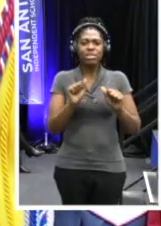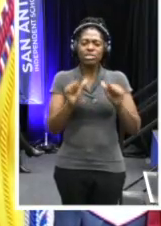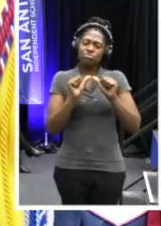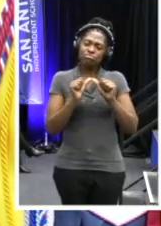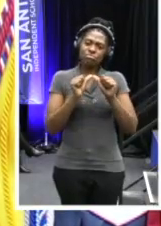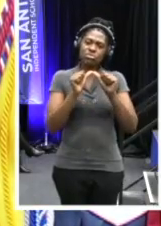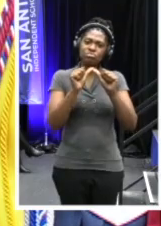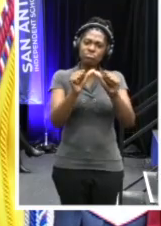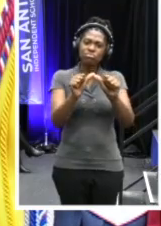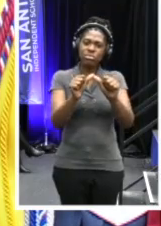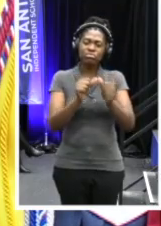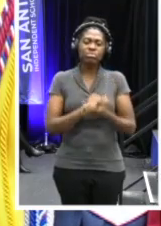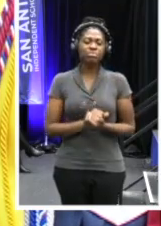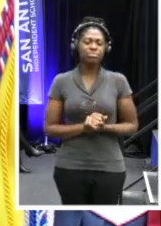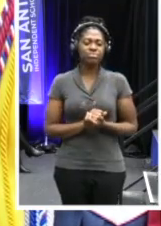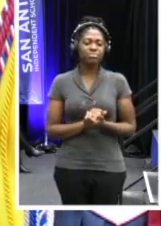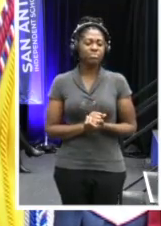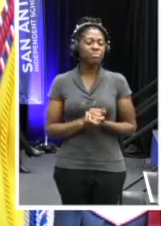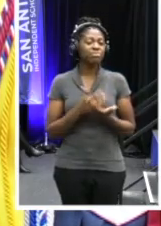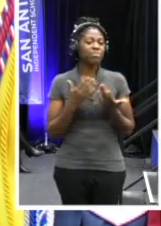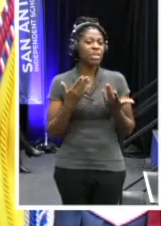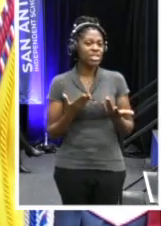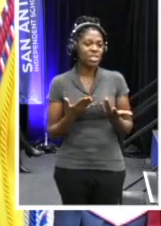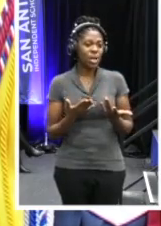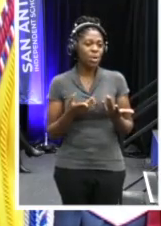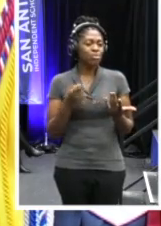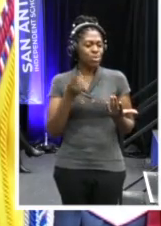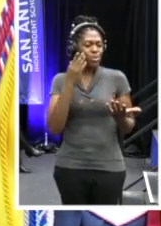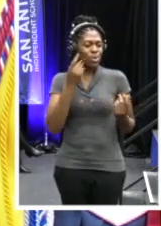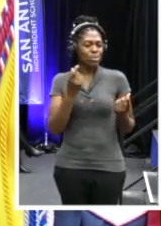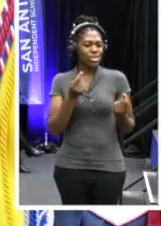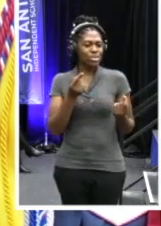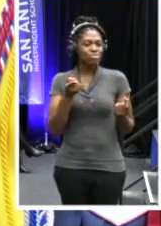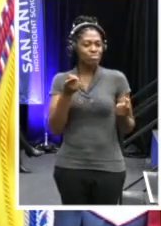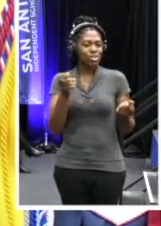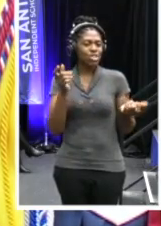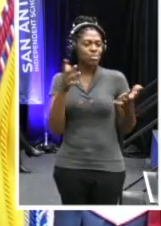succeed. In short, you've got this, class of 2024.